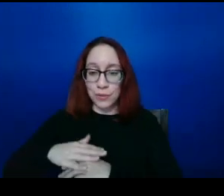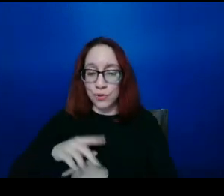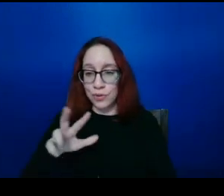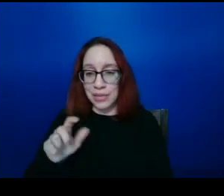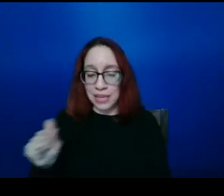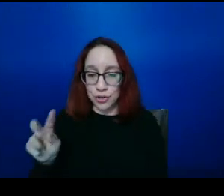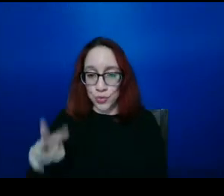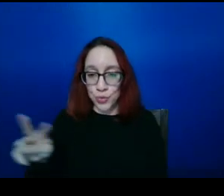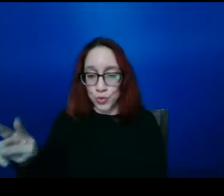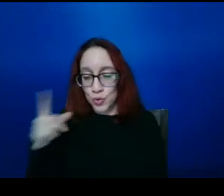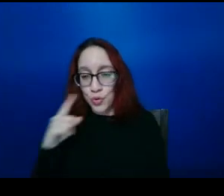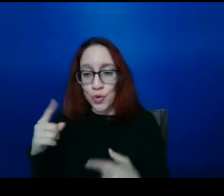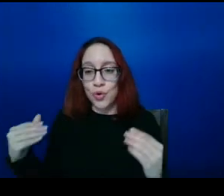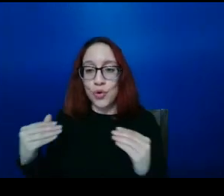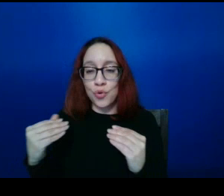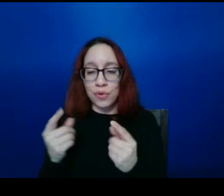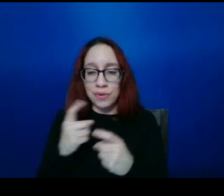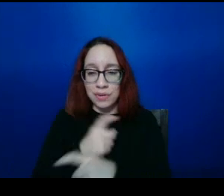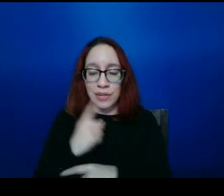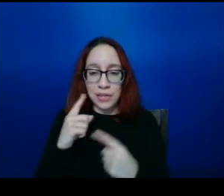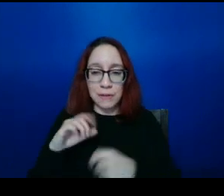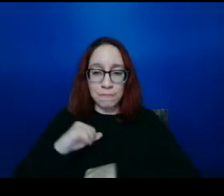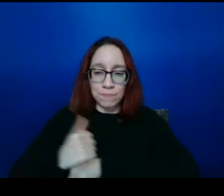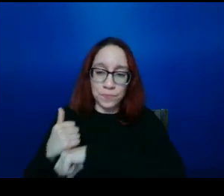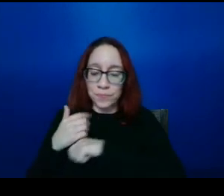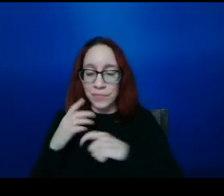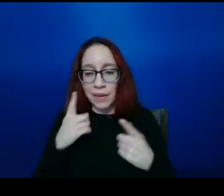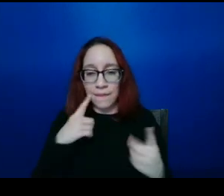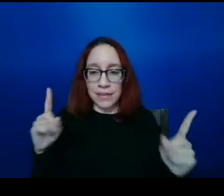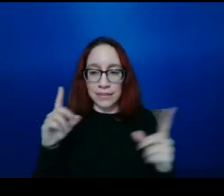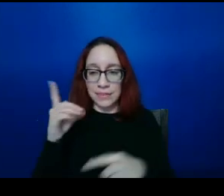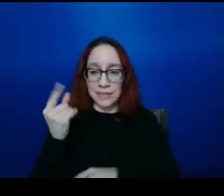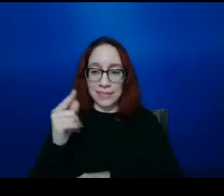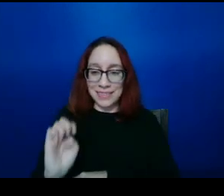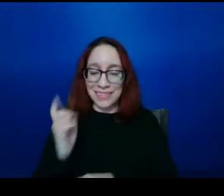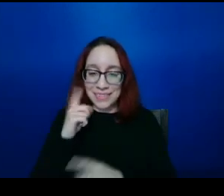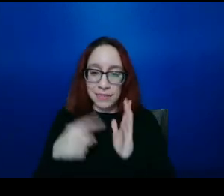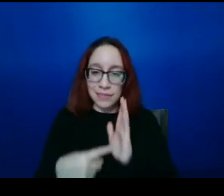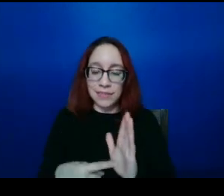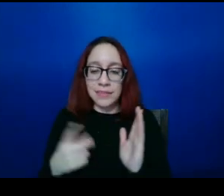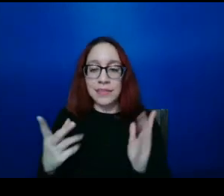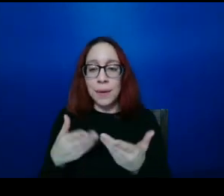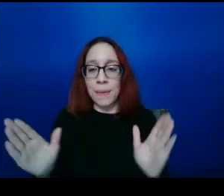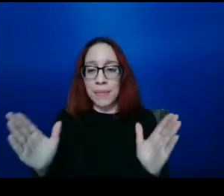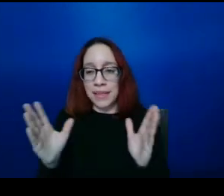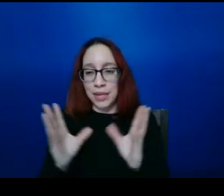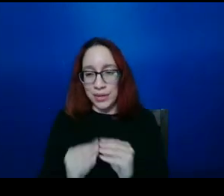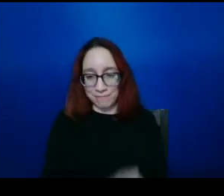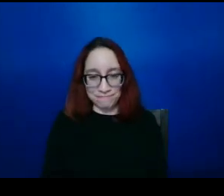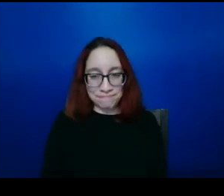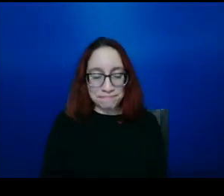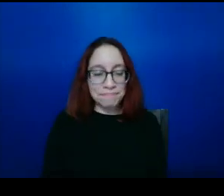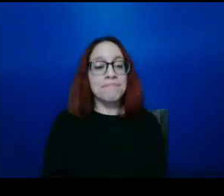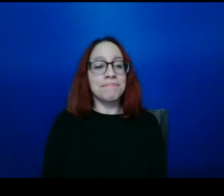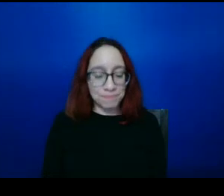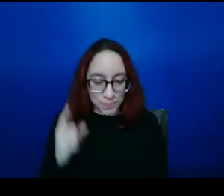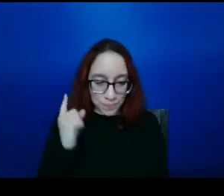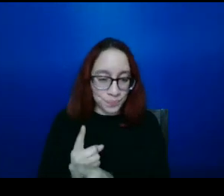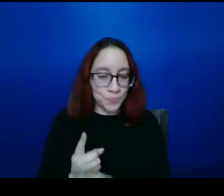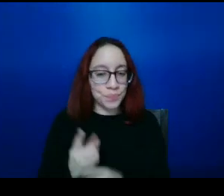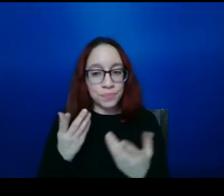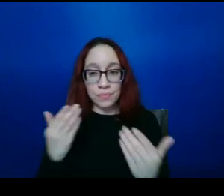3-22, providing for conflict severability codification and effective date. And as you indicated, this is a public hearing. That's right.